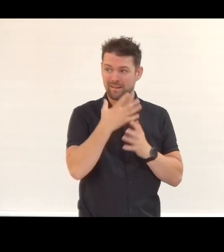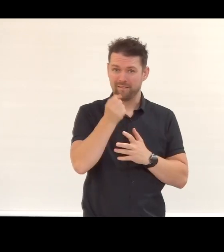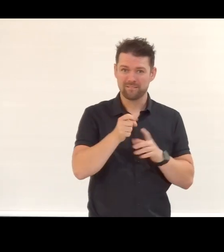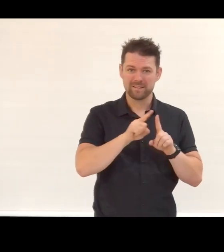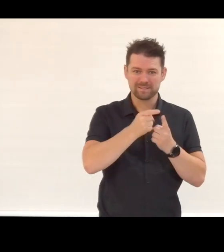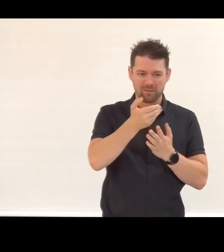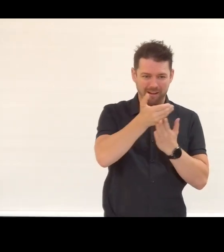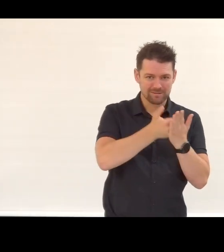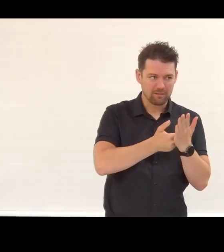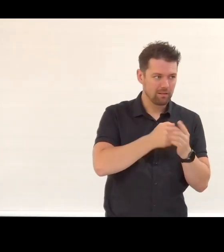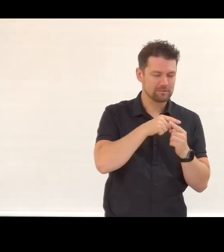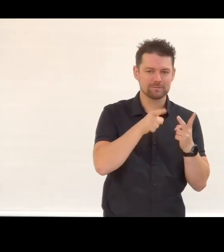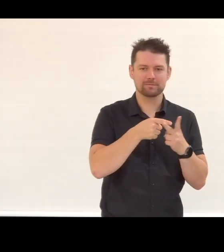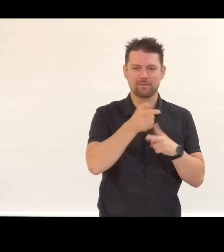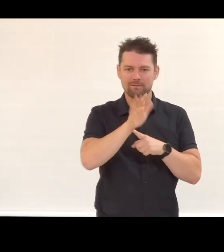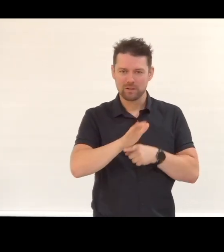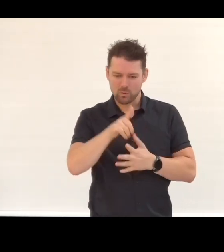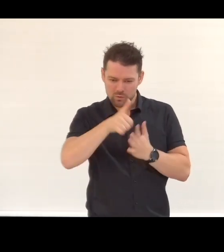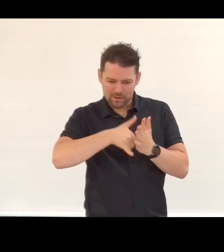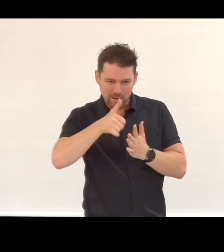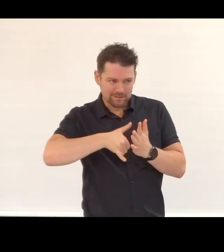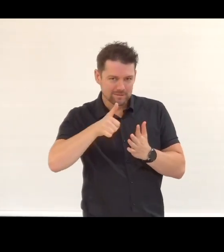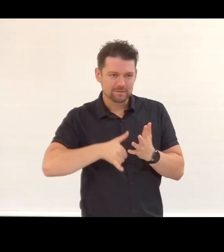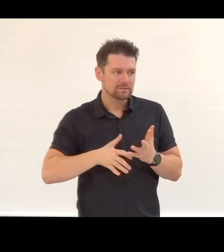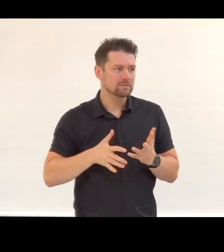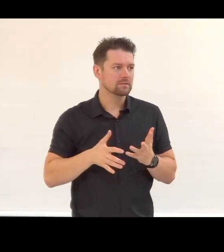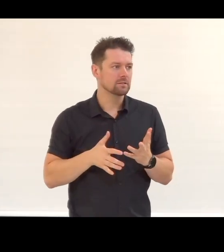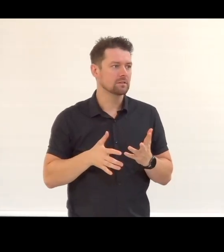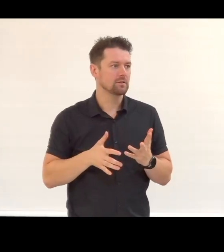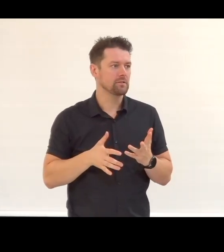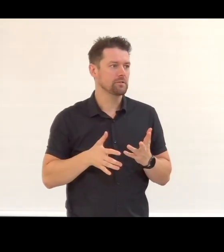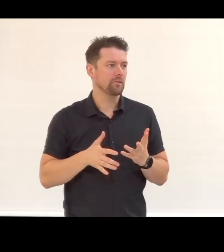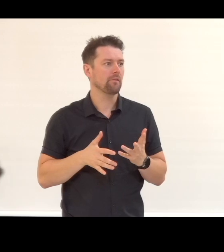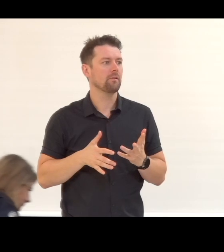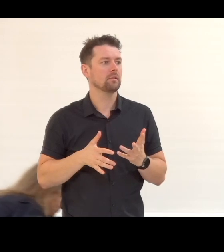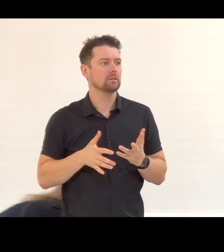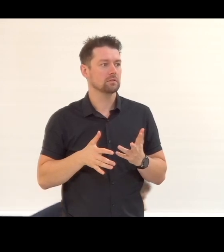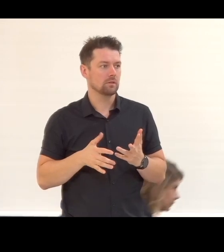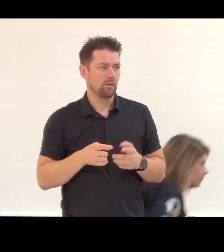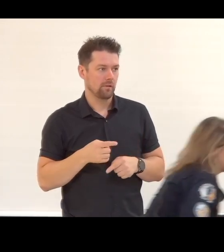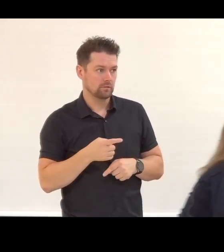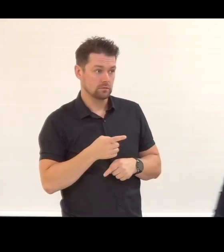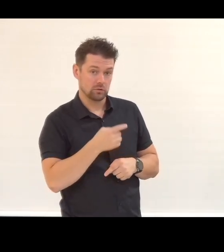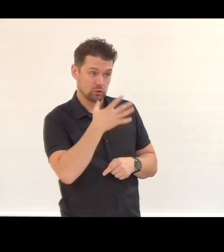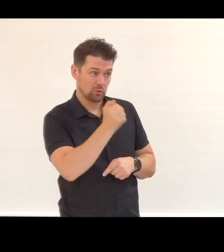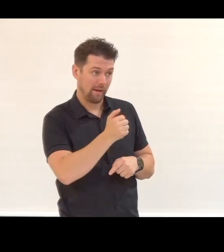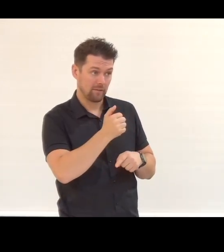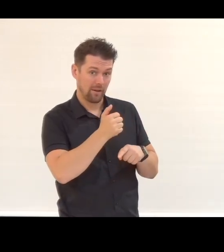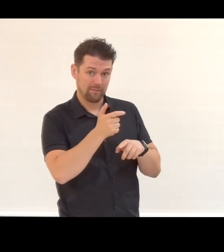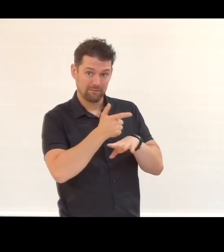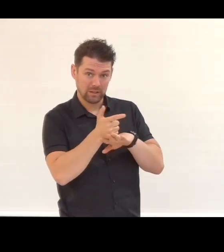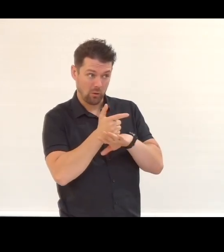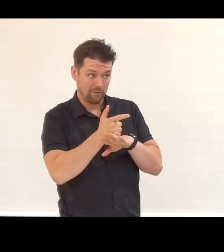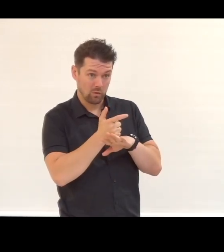with also video documents. Do you have the possibility also to do like a video for each of